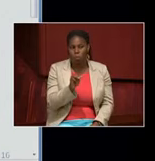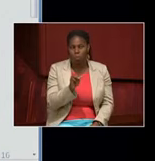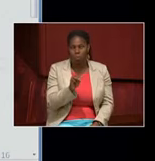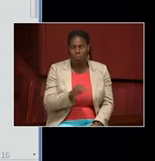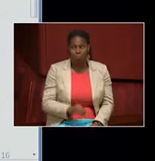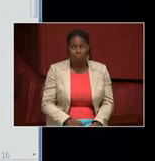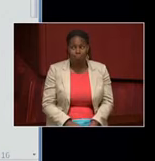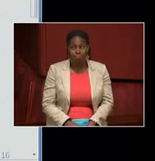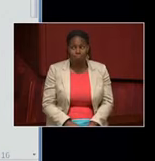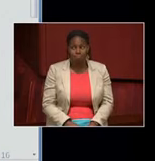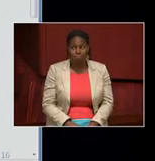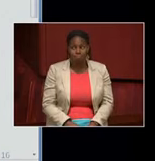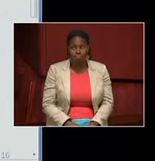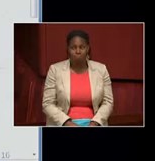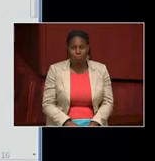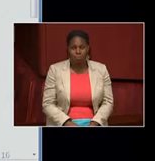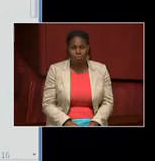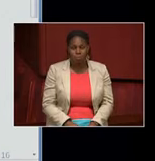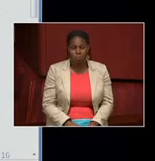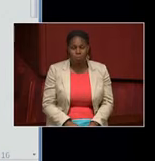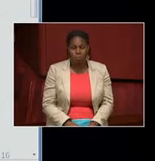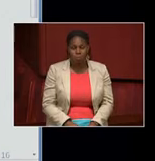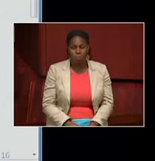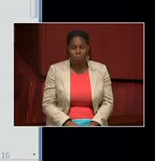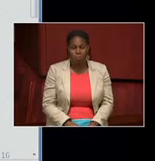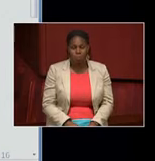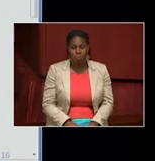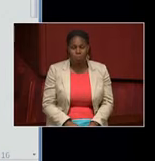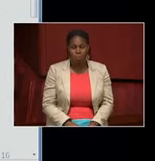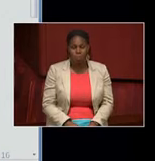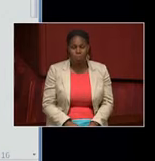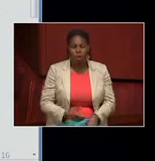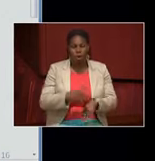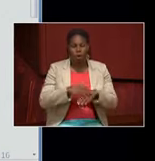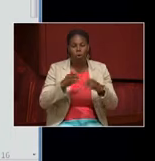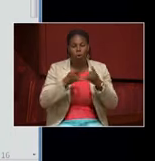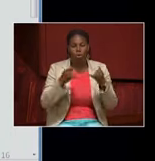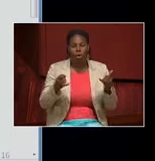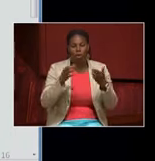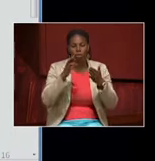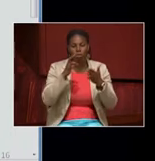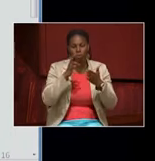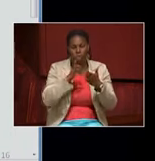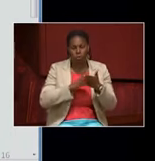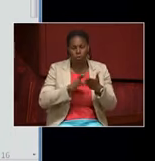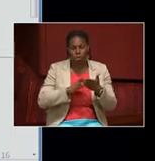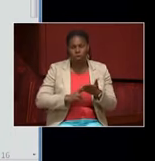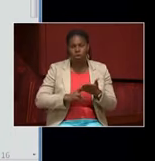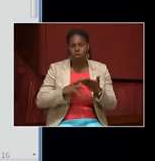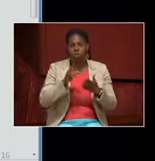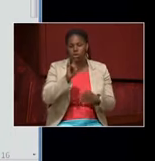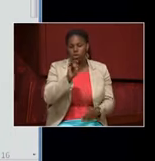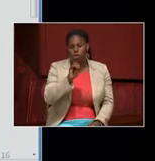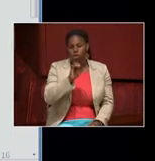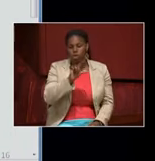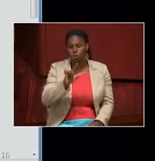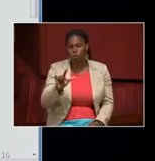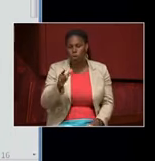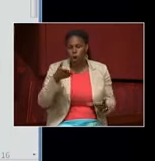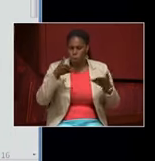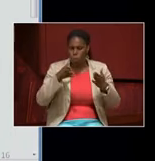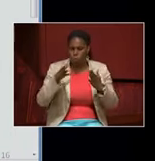next section we have under the search online is online research tools and ways to search online.